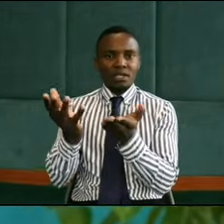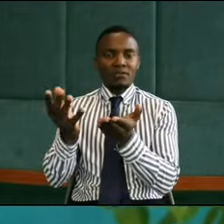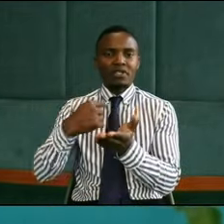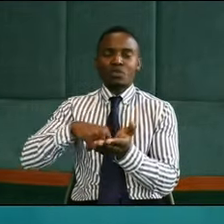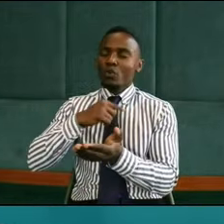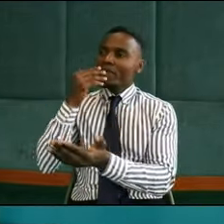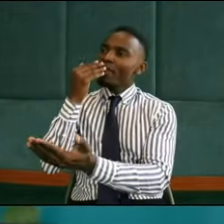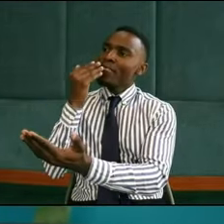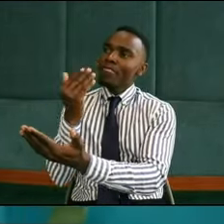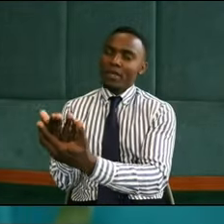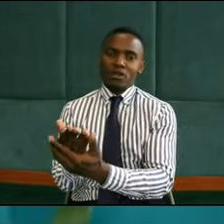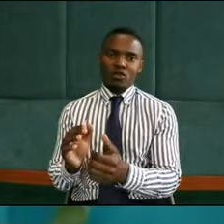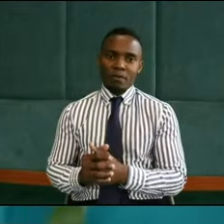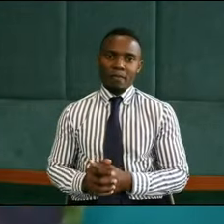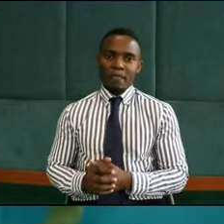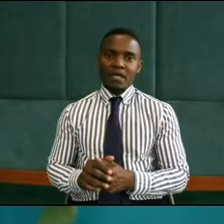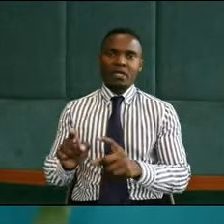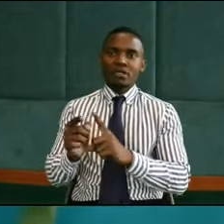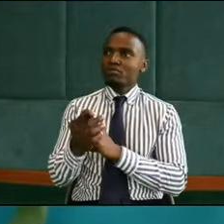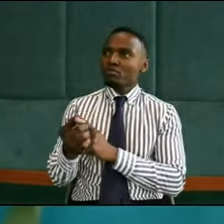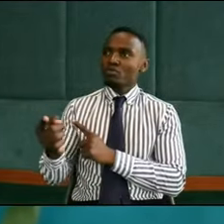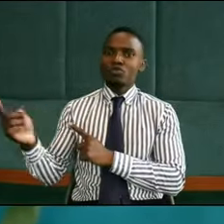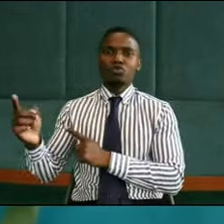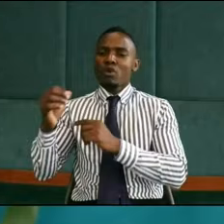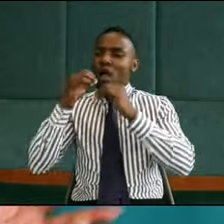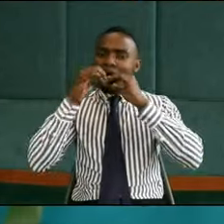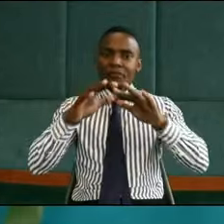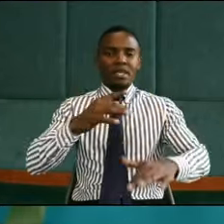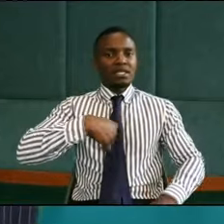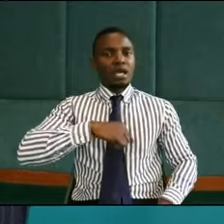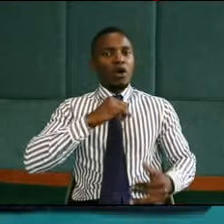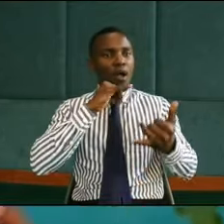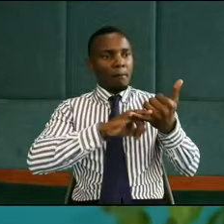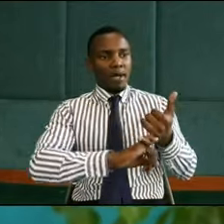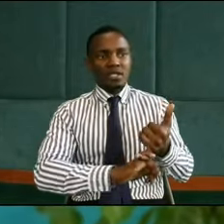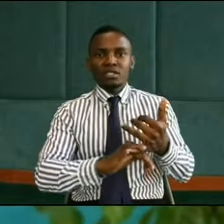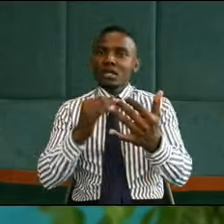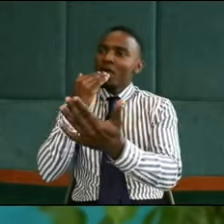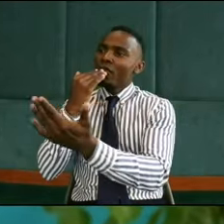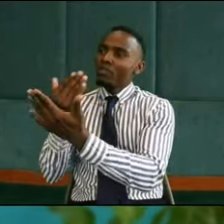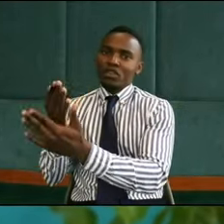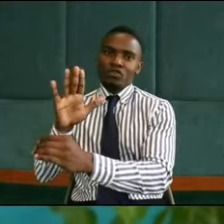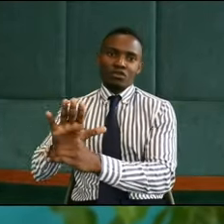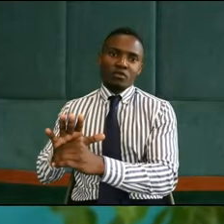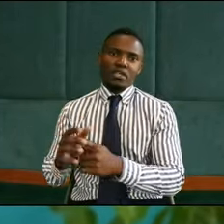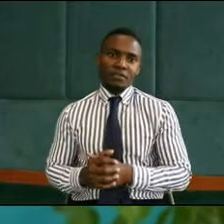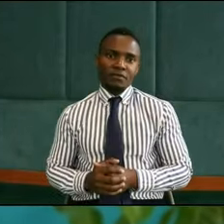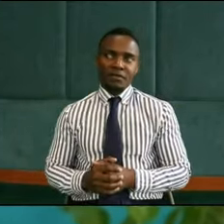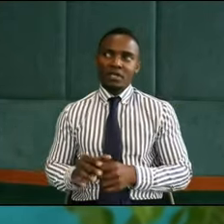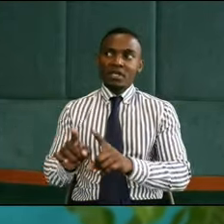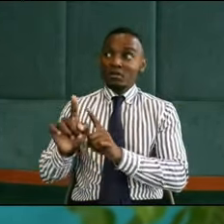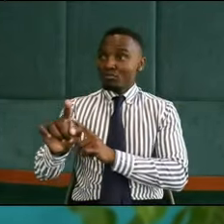you. You have brought blessings into our marriages, we want to say thank you. You